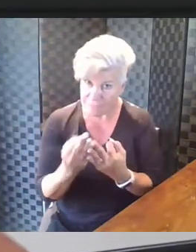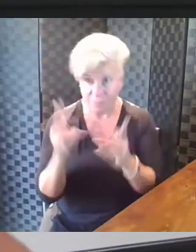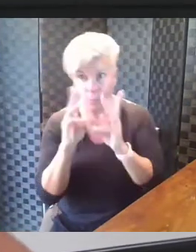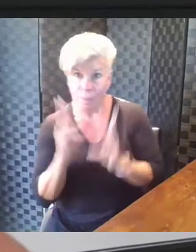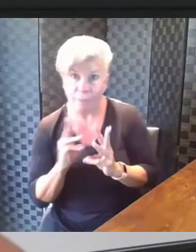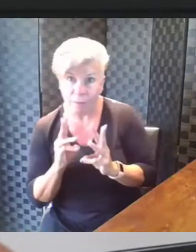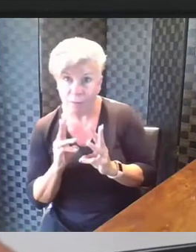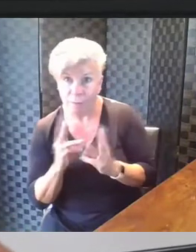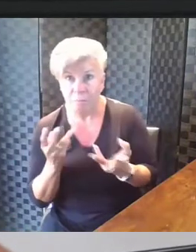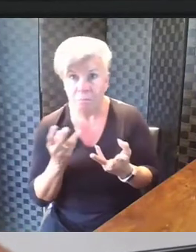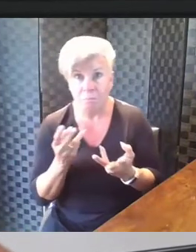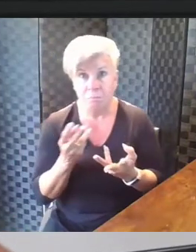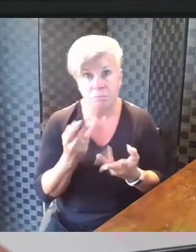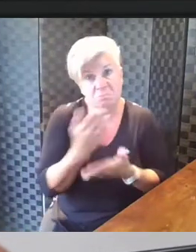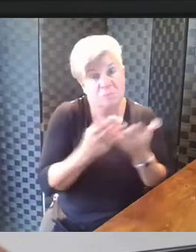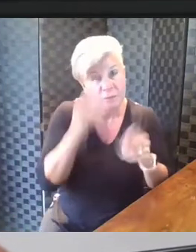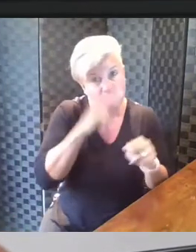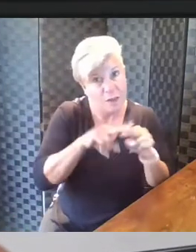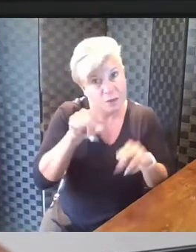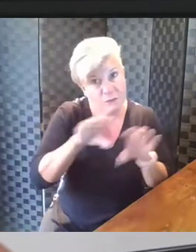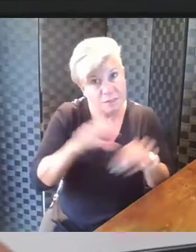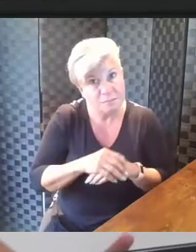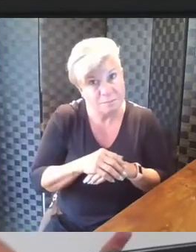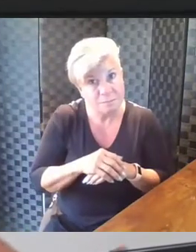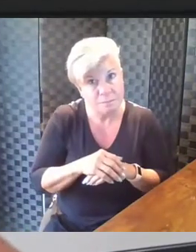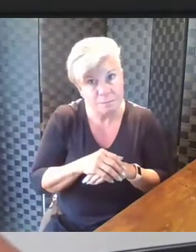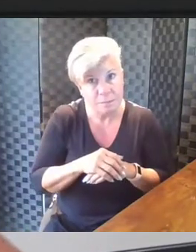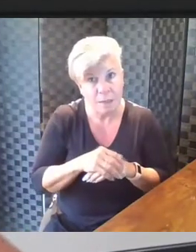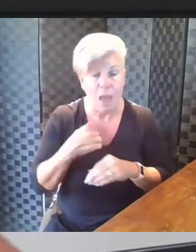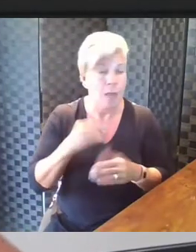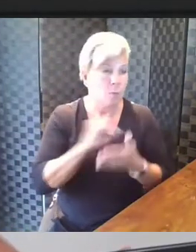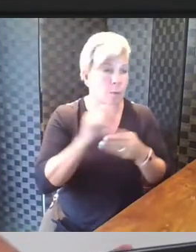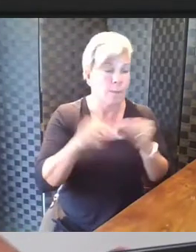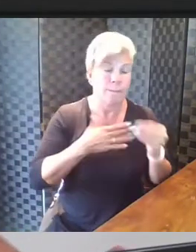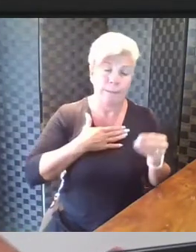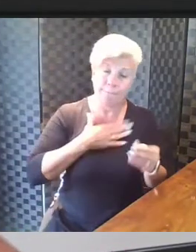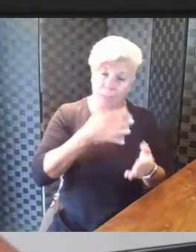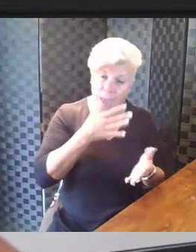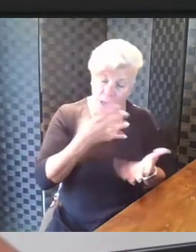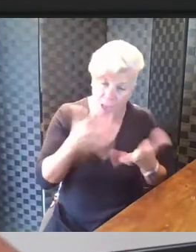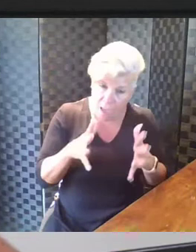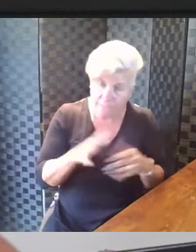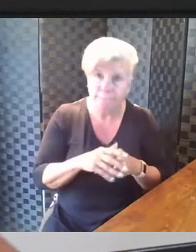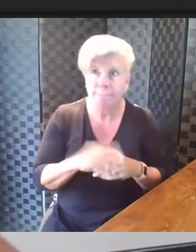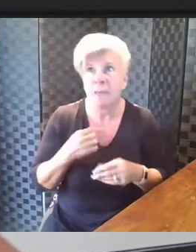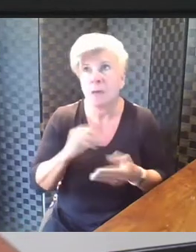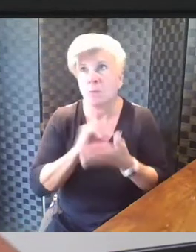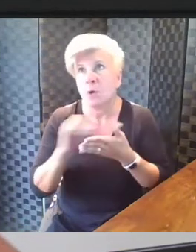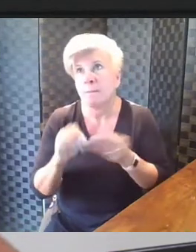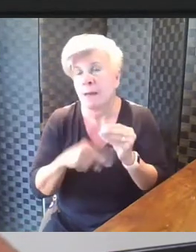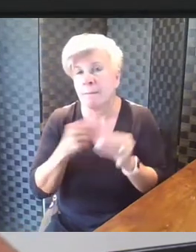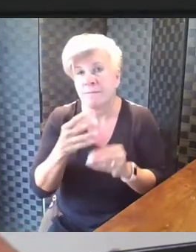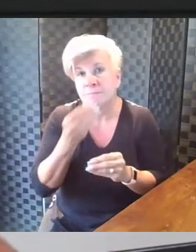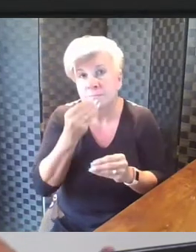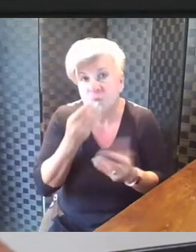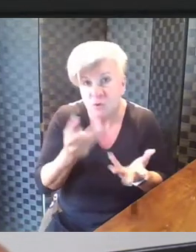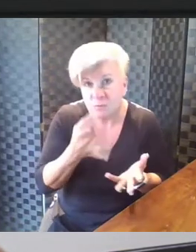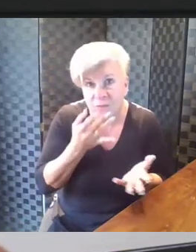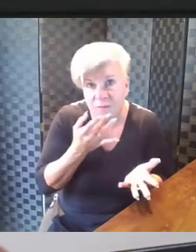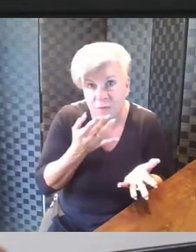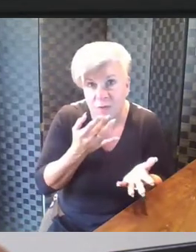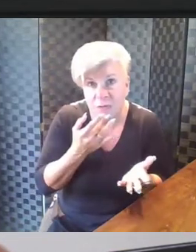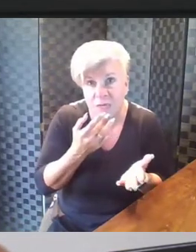weather? Something fun you've did? I've already written about my mom, and I wrote about my favorite foods, and I